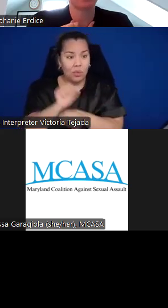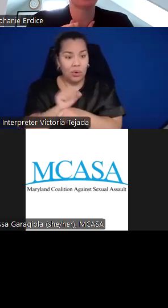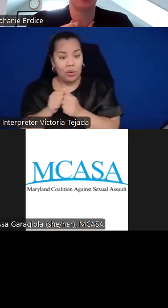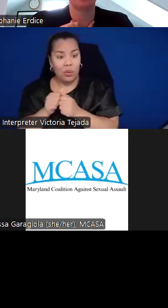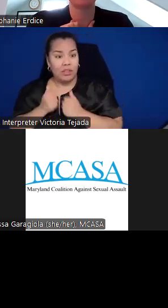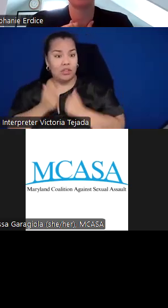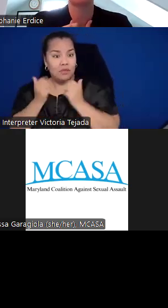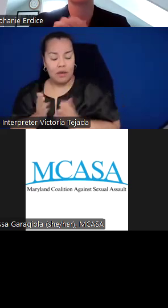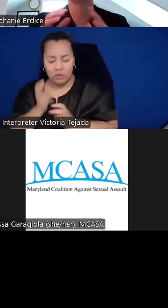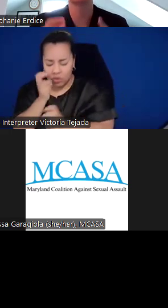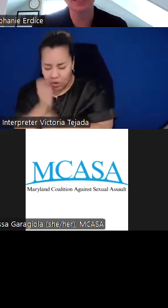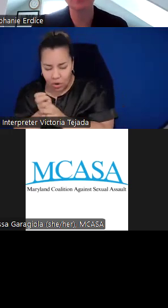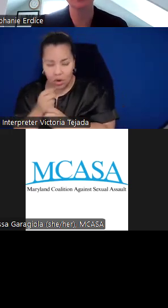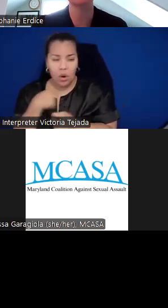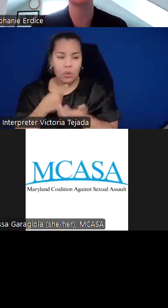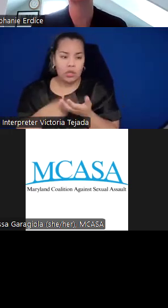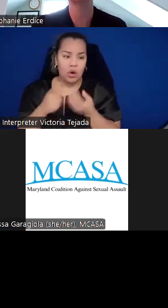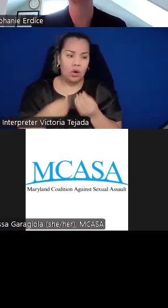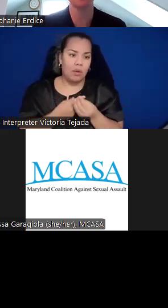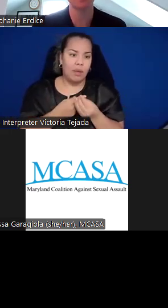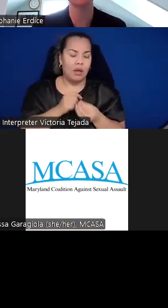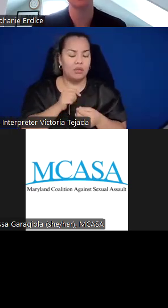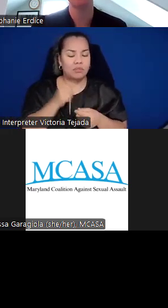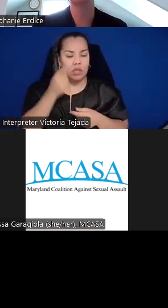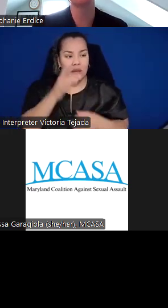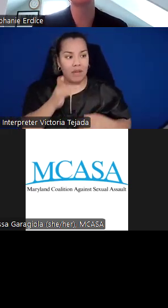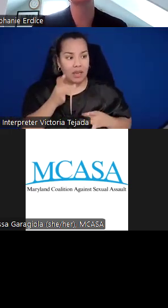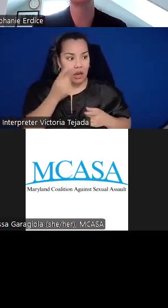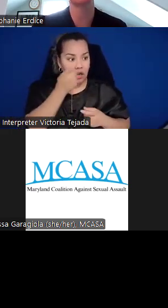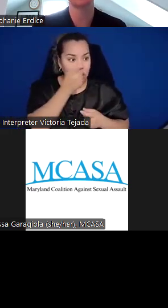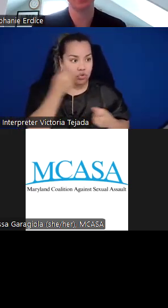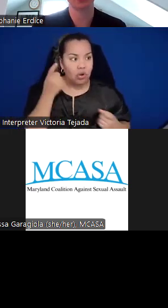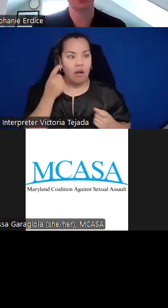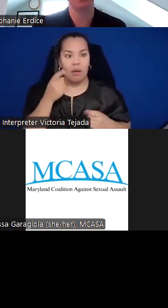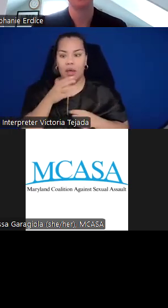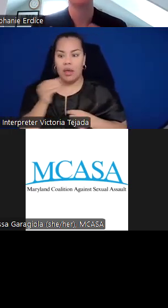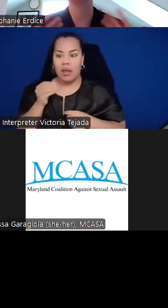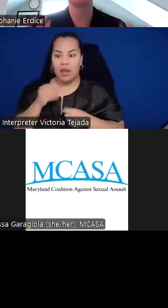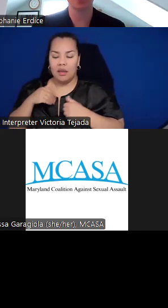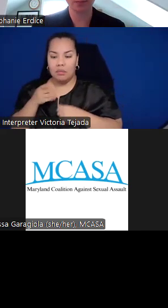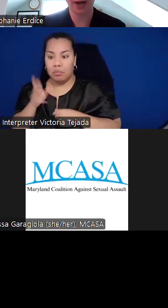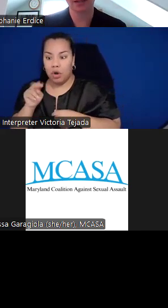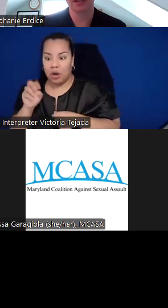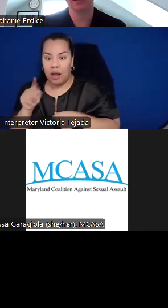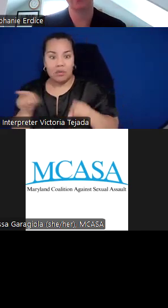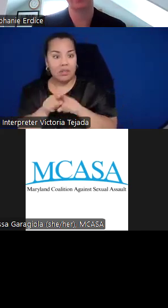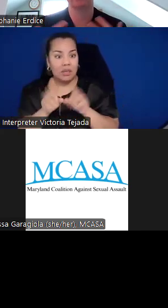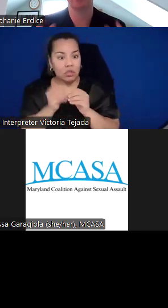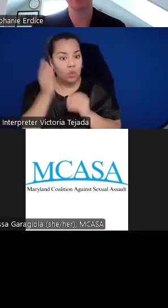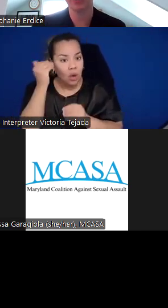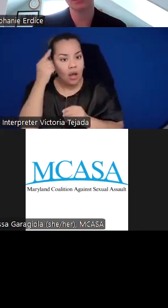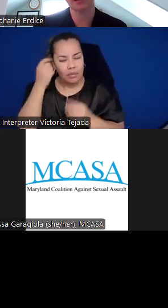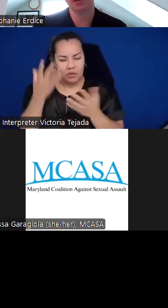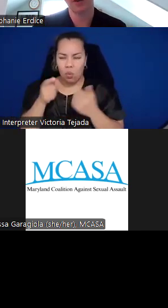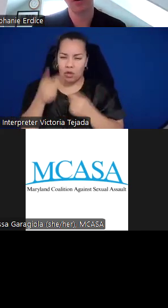burnout, vicarious trauma, and self-care in the same presentation because we want you to see that connection. If you aren't practicing